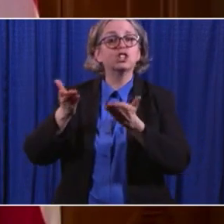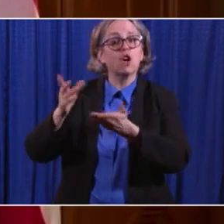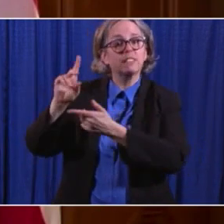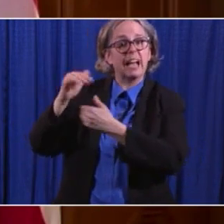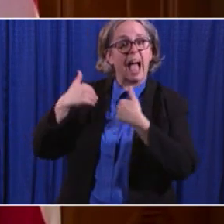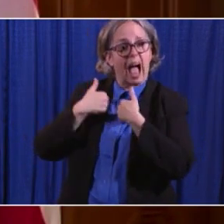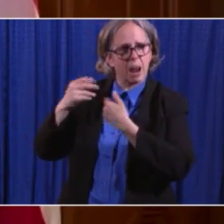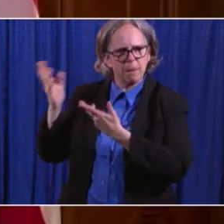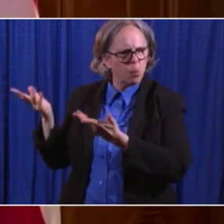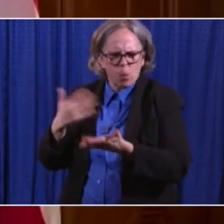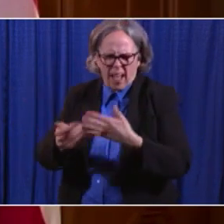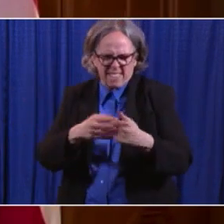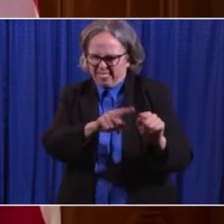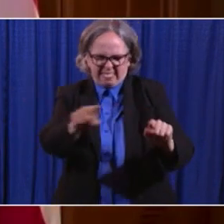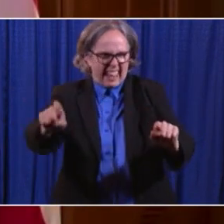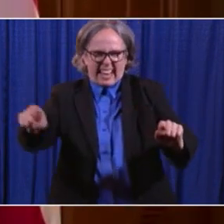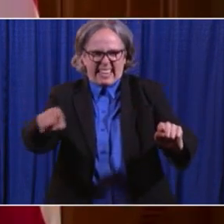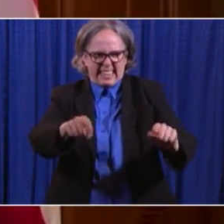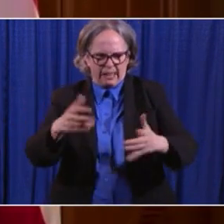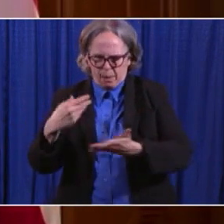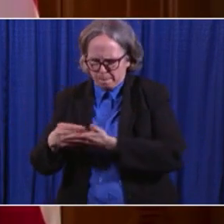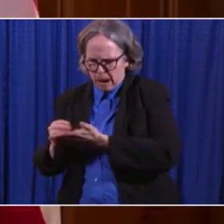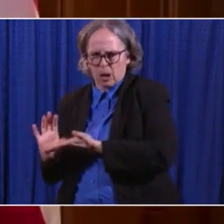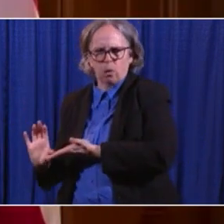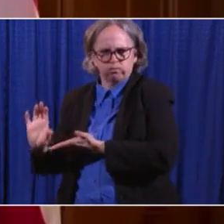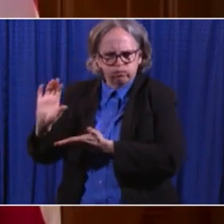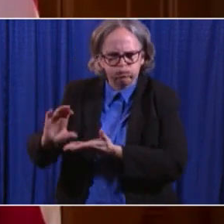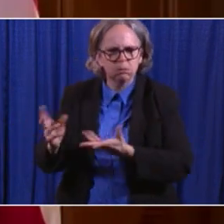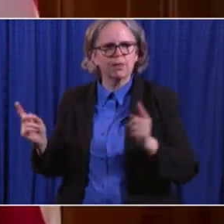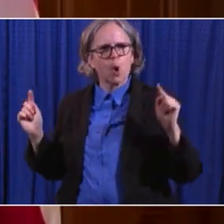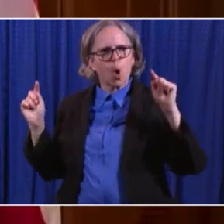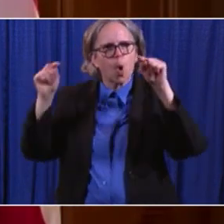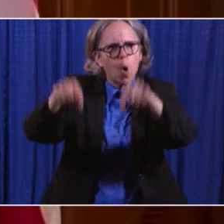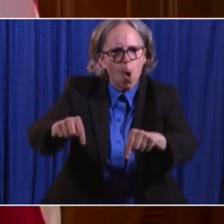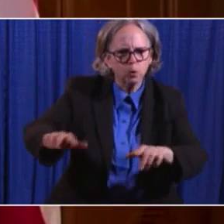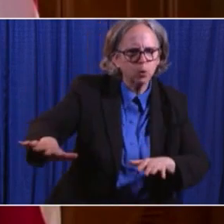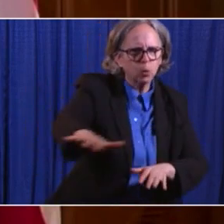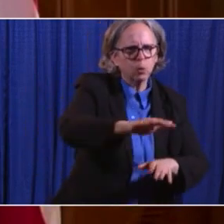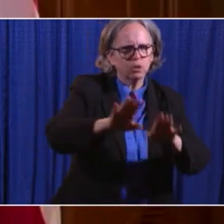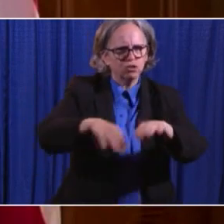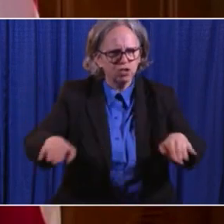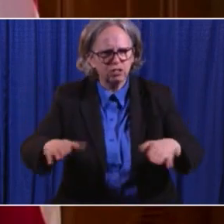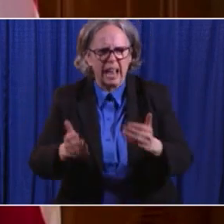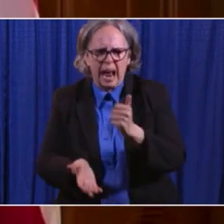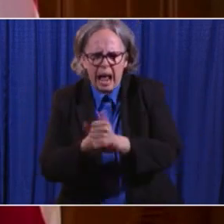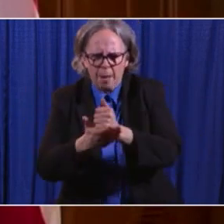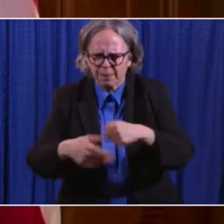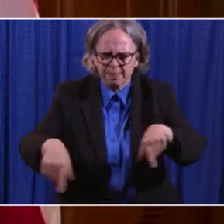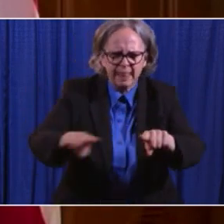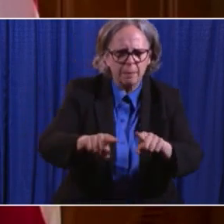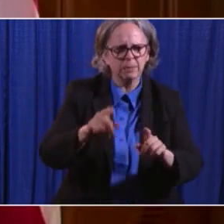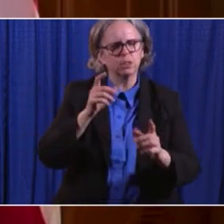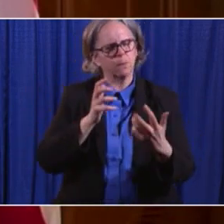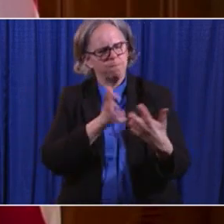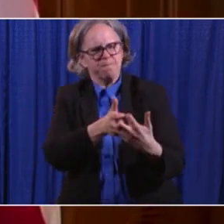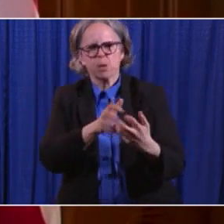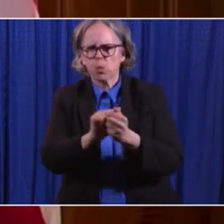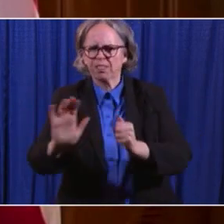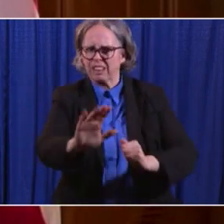what they are getting has been tailored for their particular unique needs.